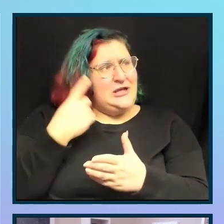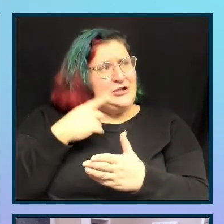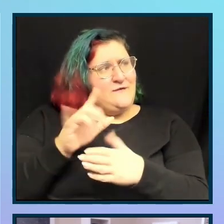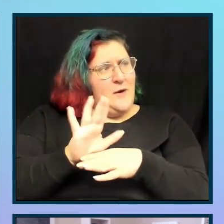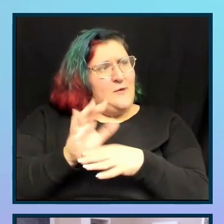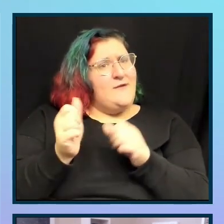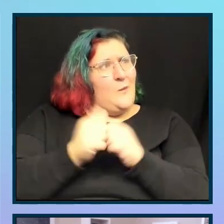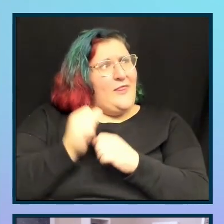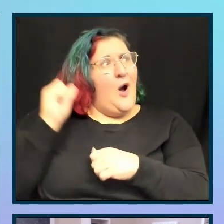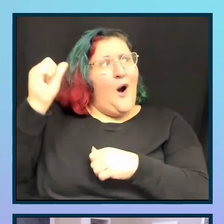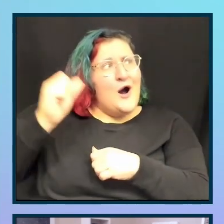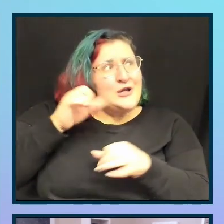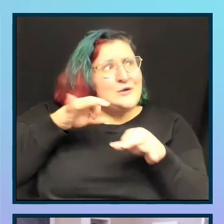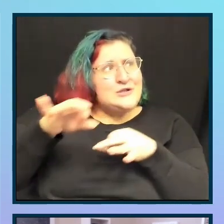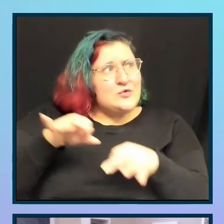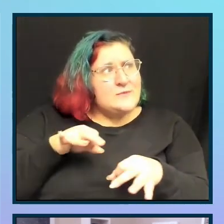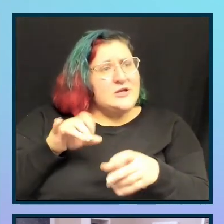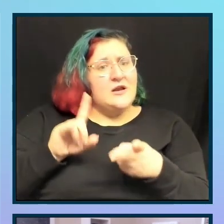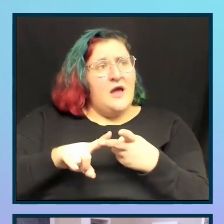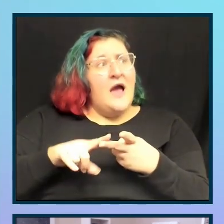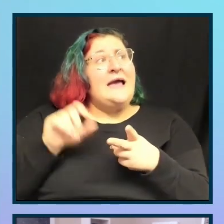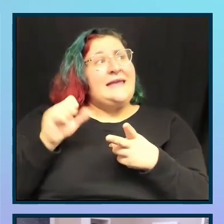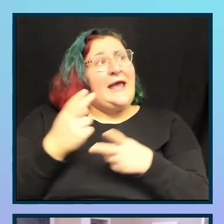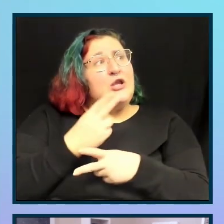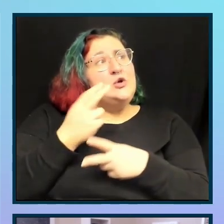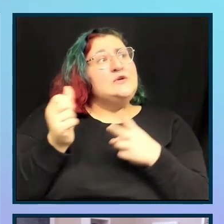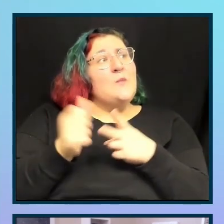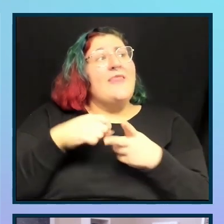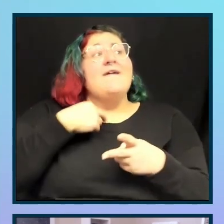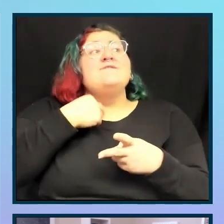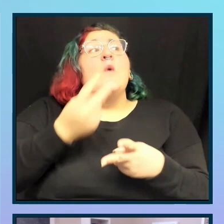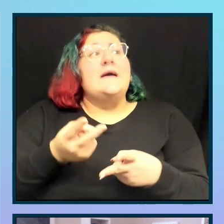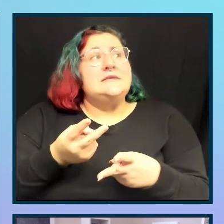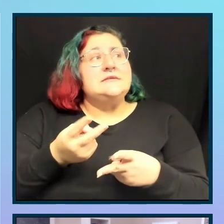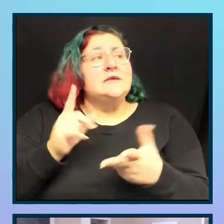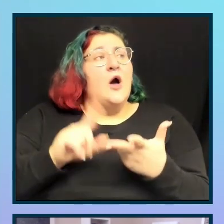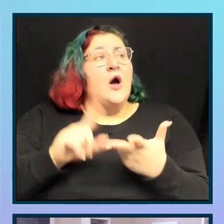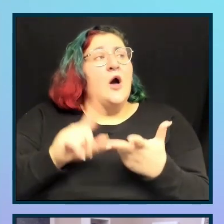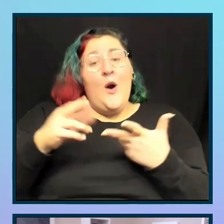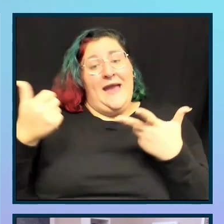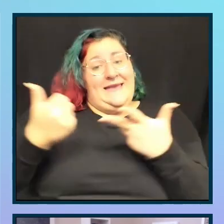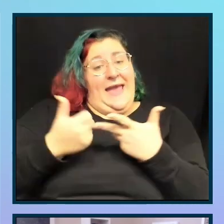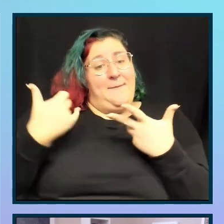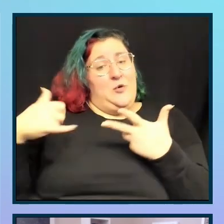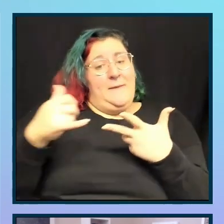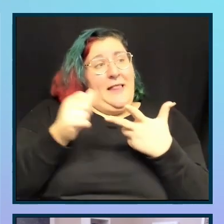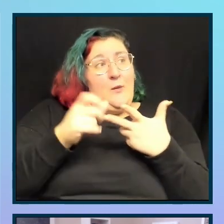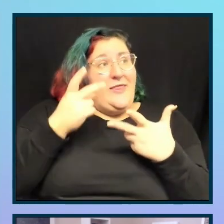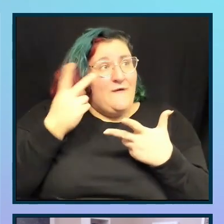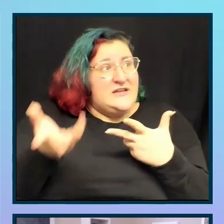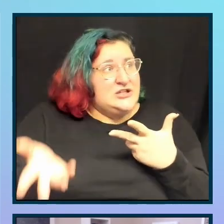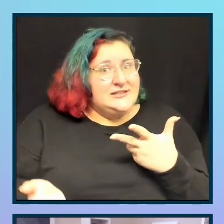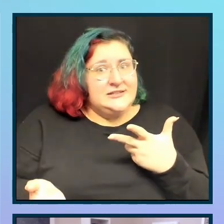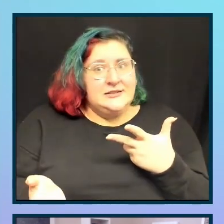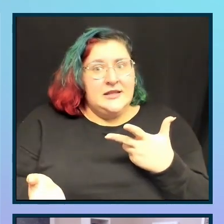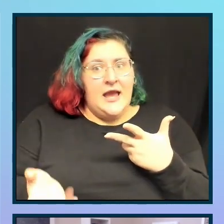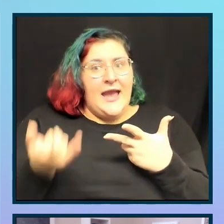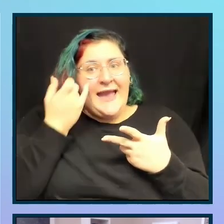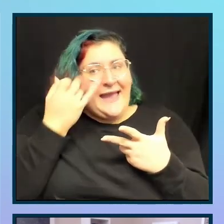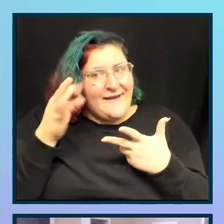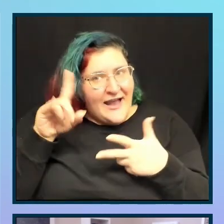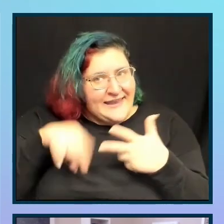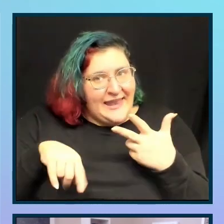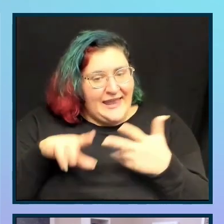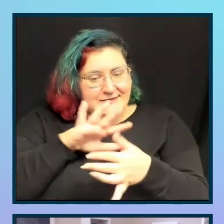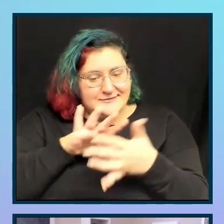to voiceover, and games that can be played by someone without vision. Because if I can't do that, then my needs